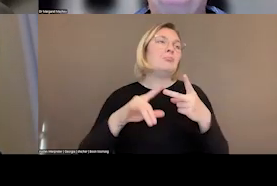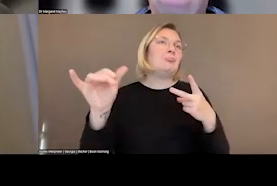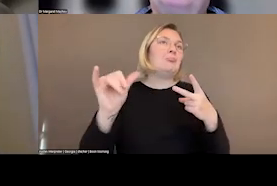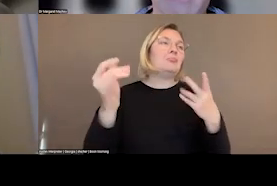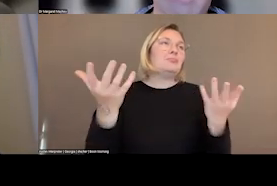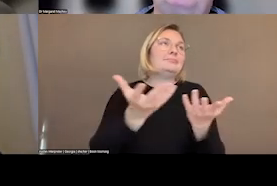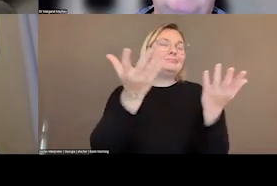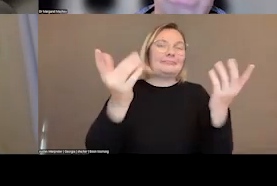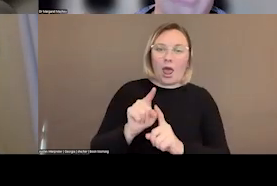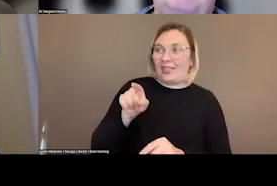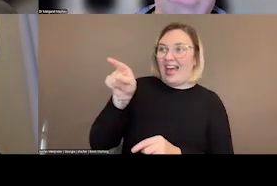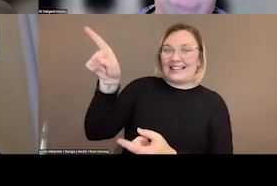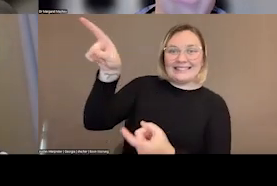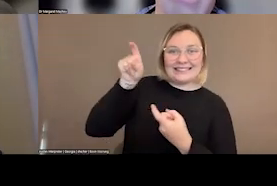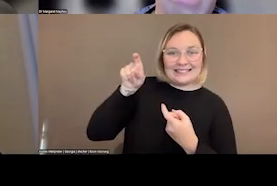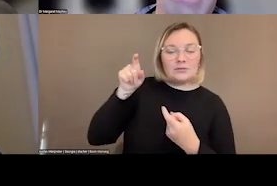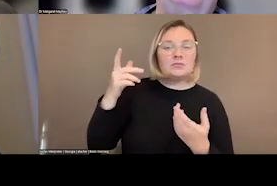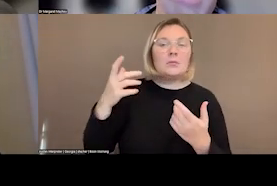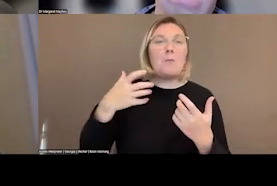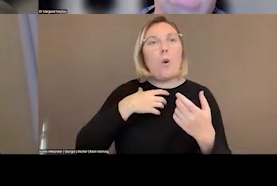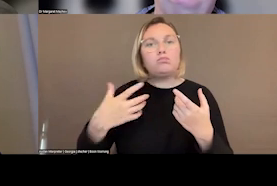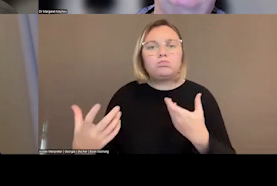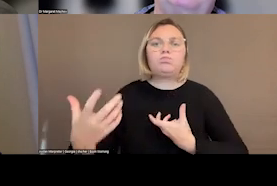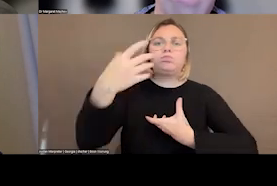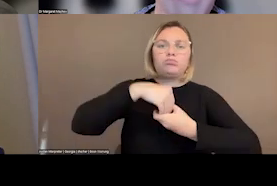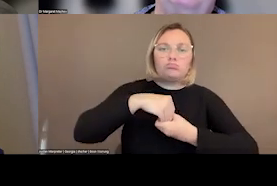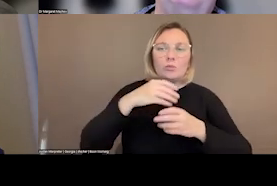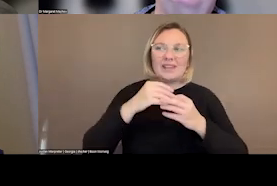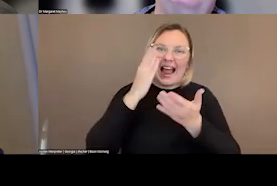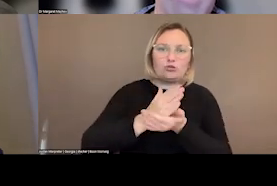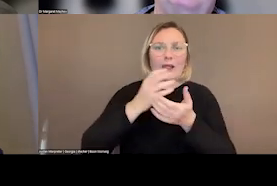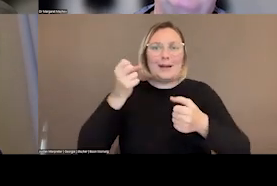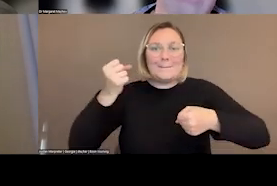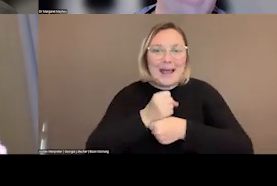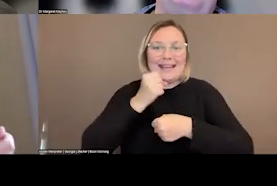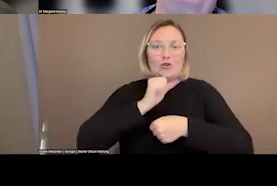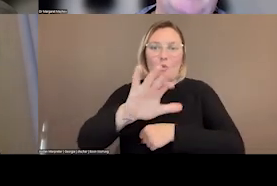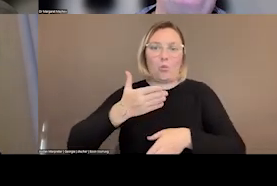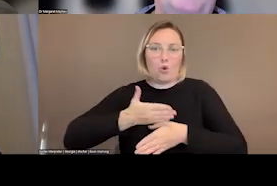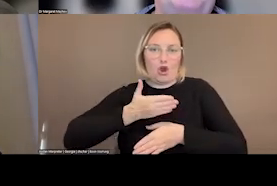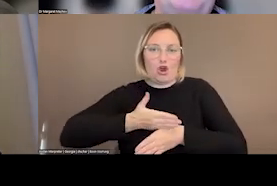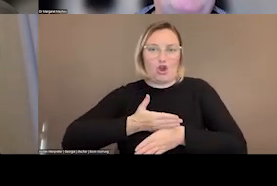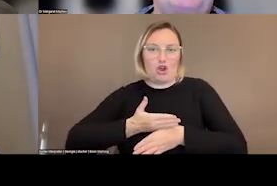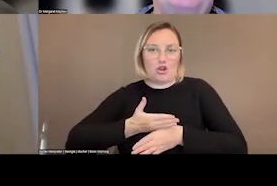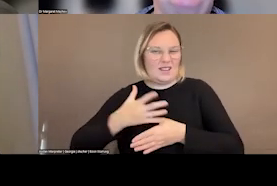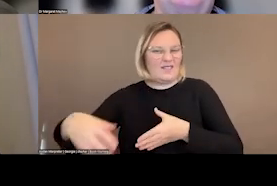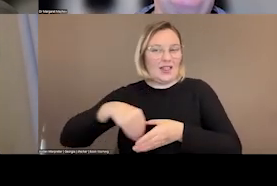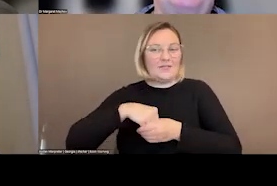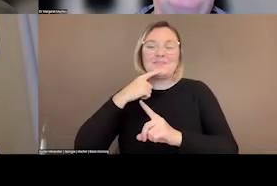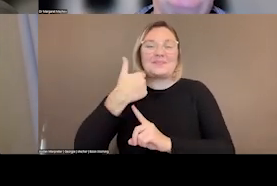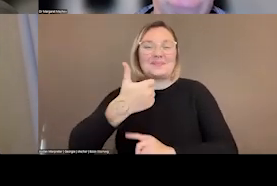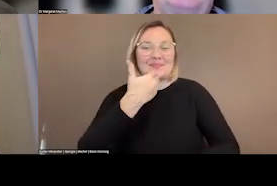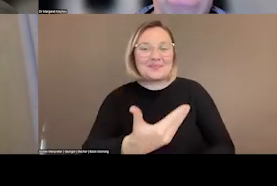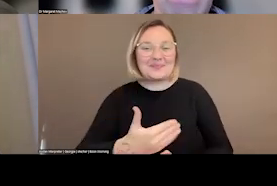space, that kind of thing that is more involved the actual nitty gritty making the work kind of thing. Mhm. Yep. Thanks.